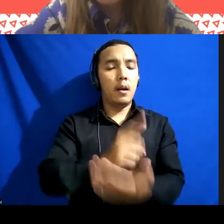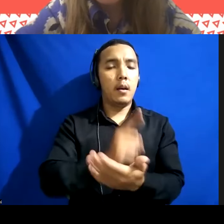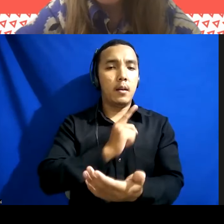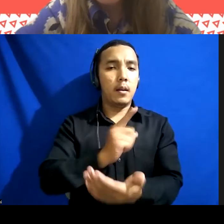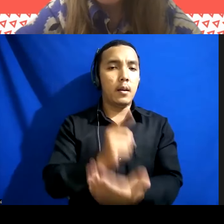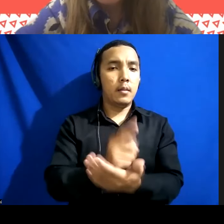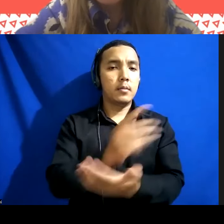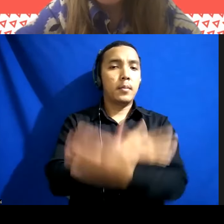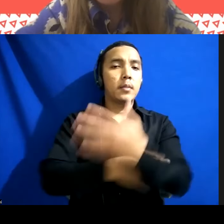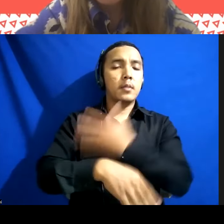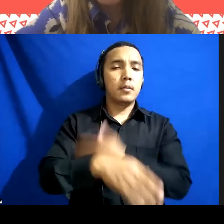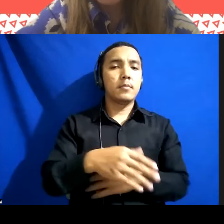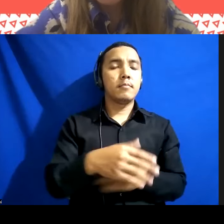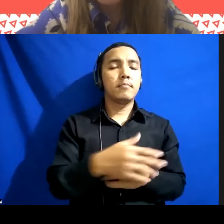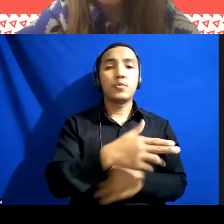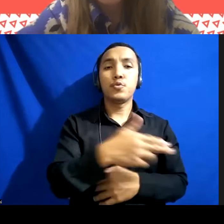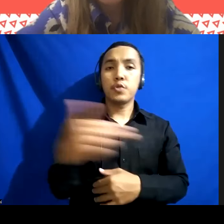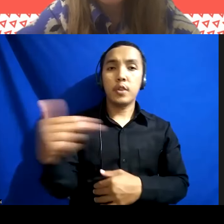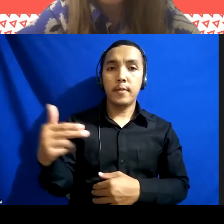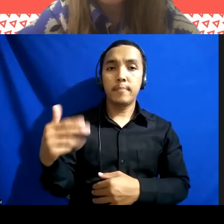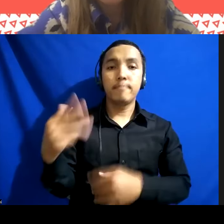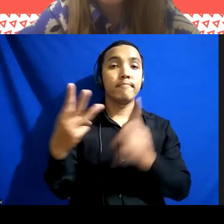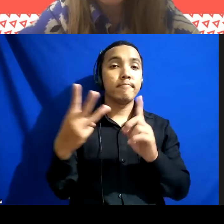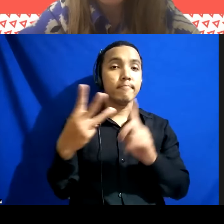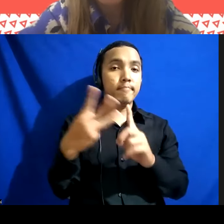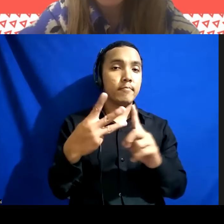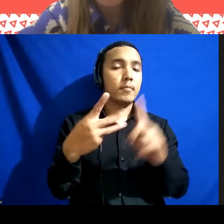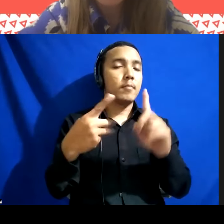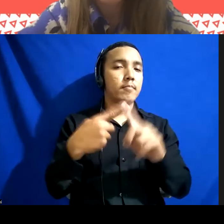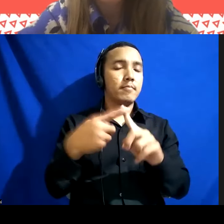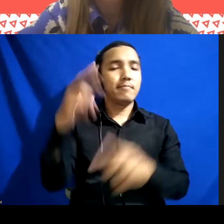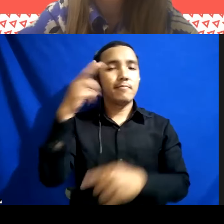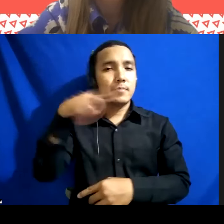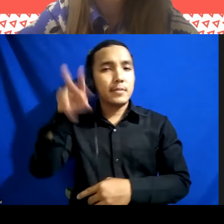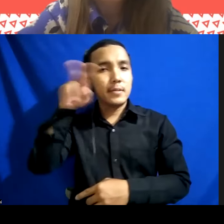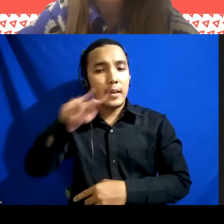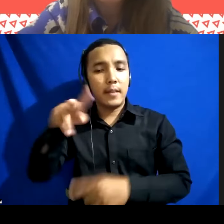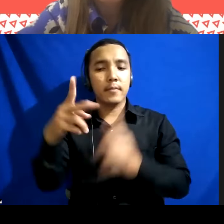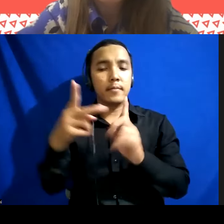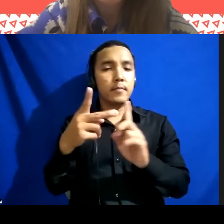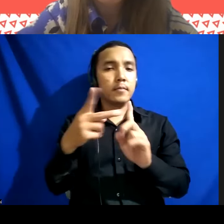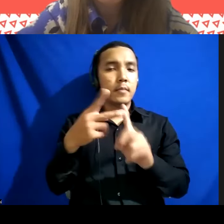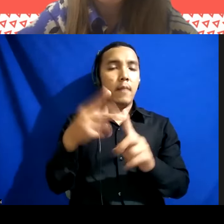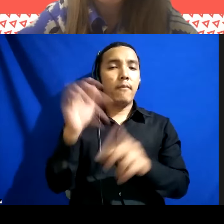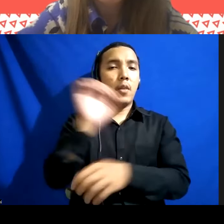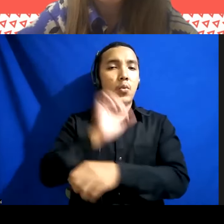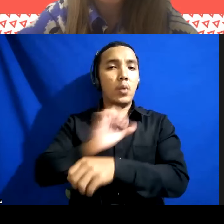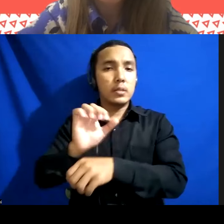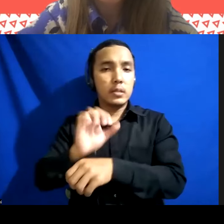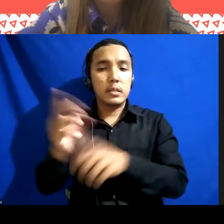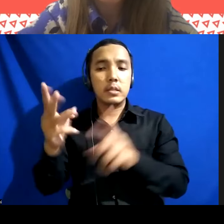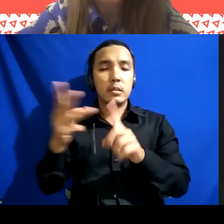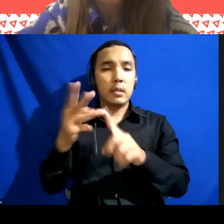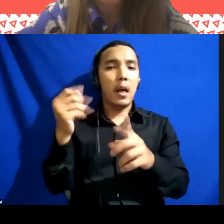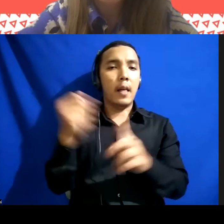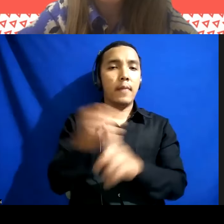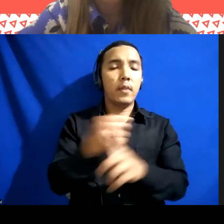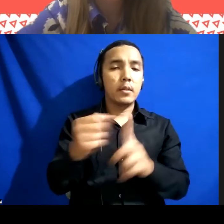our three main tasks is to conduct monitoring, evaluation, and advocacy, including what is now being raised is